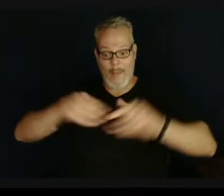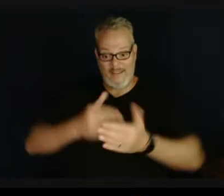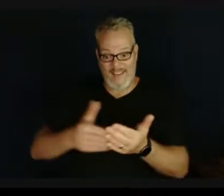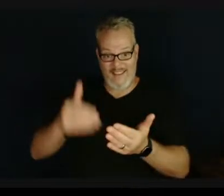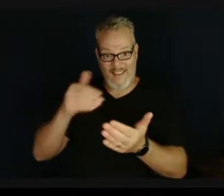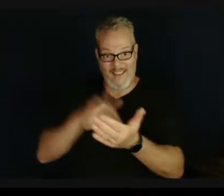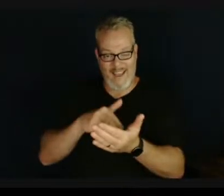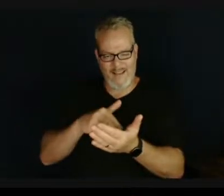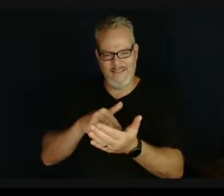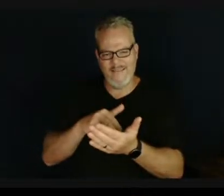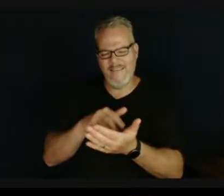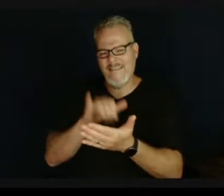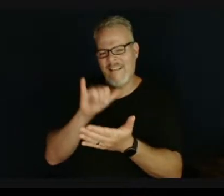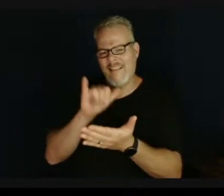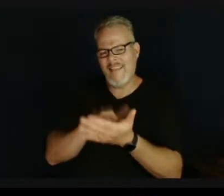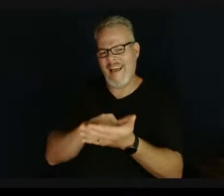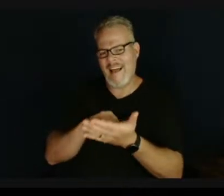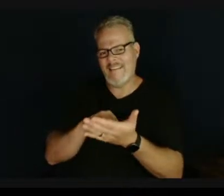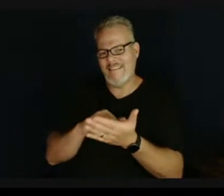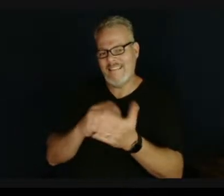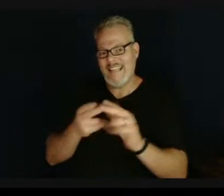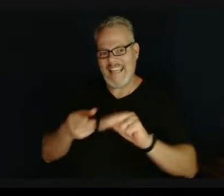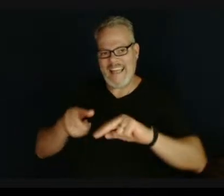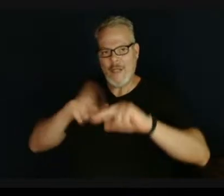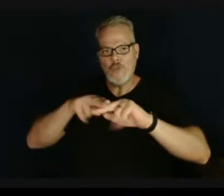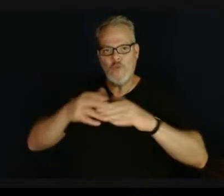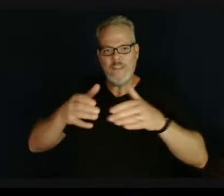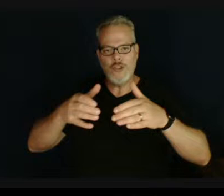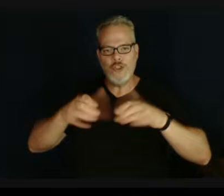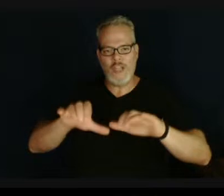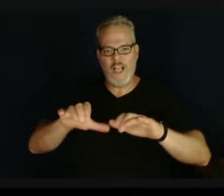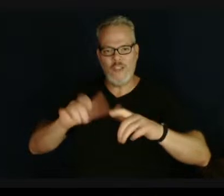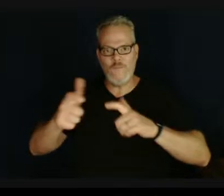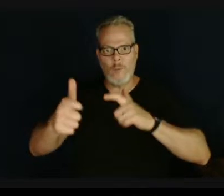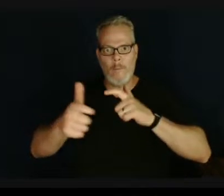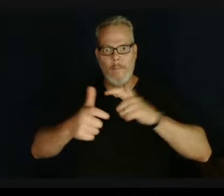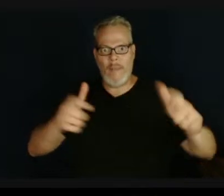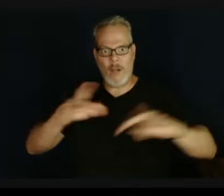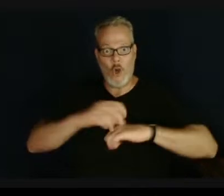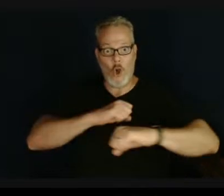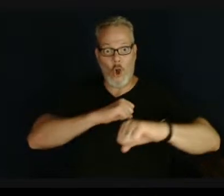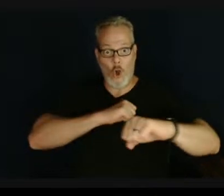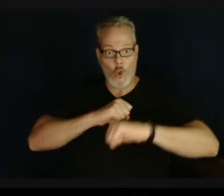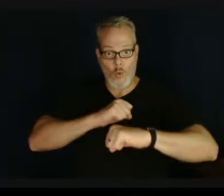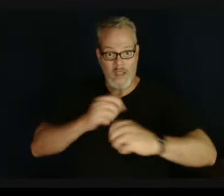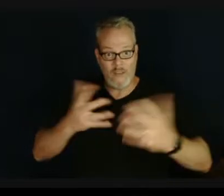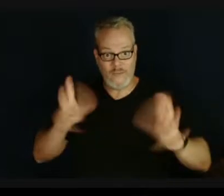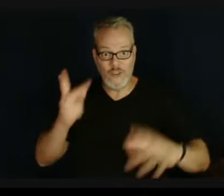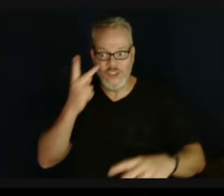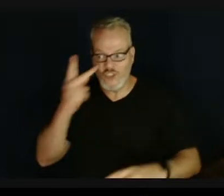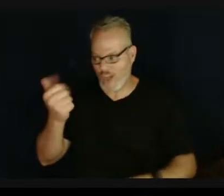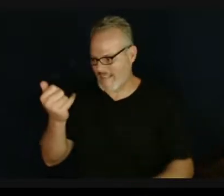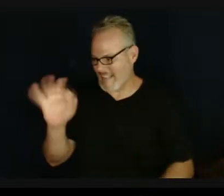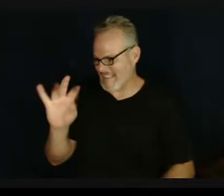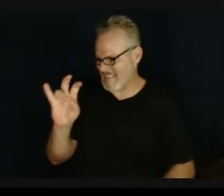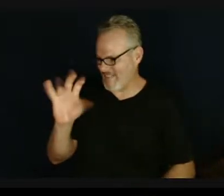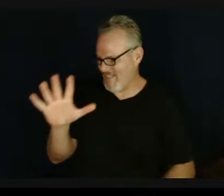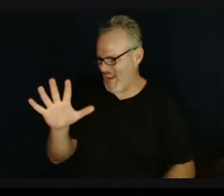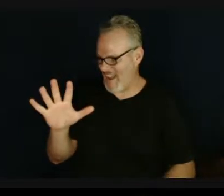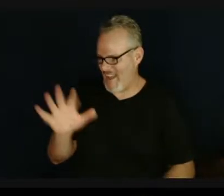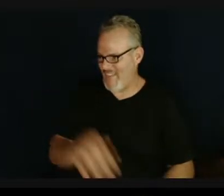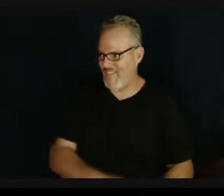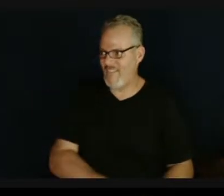that increase the chance of one of those bigger earthquakes that we've seen, like in 75 or something along those